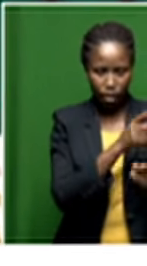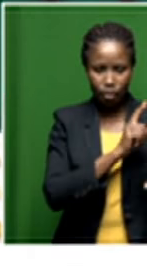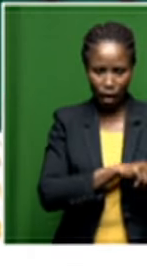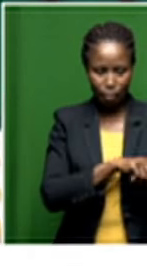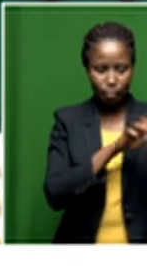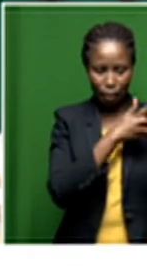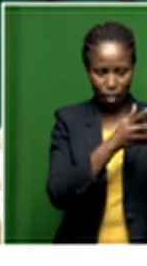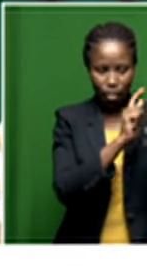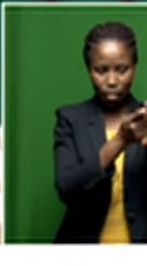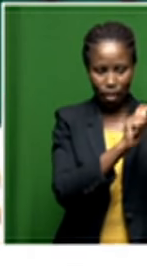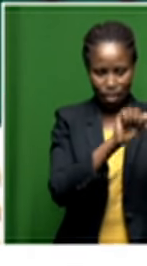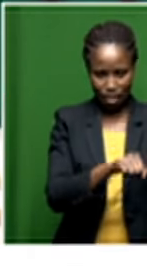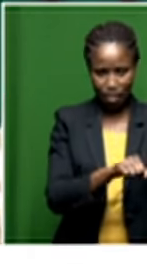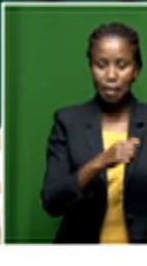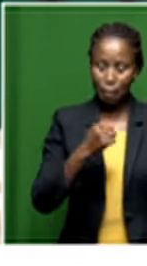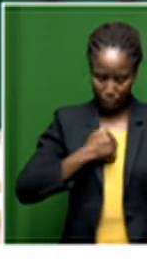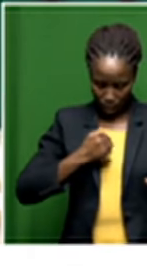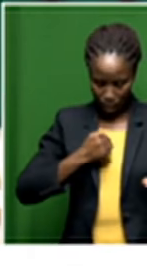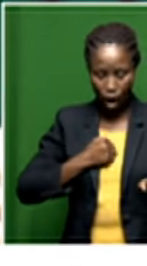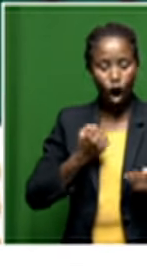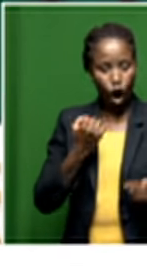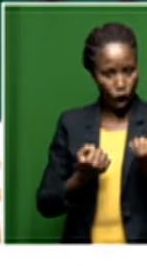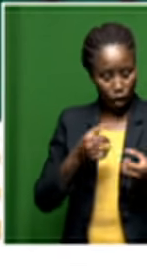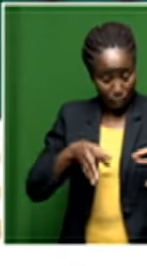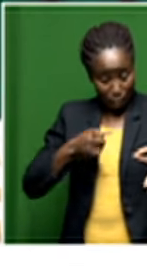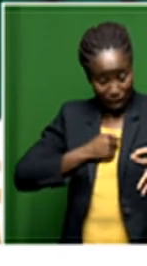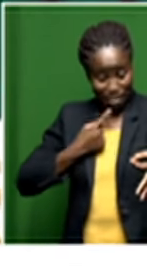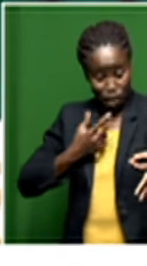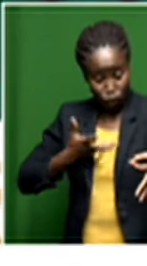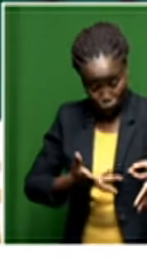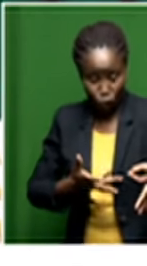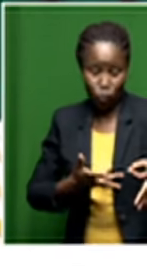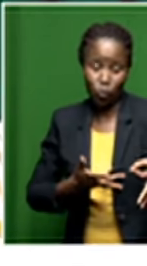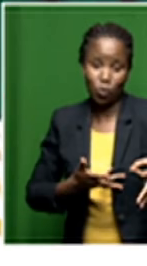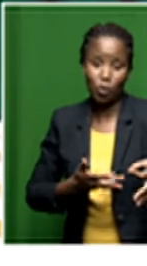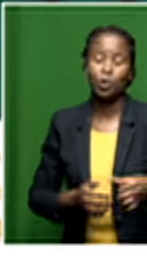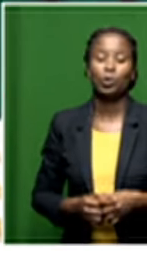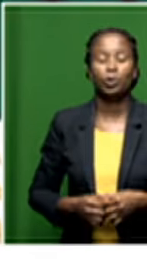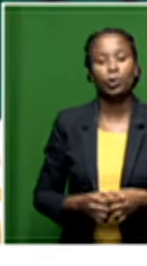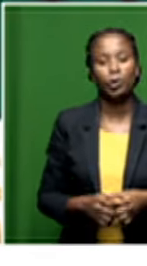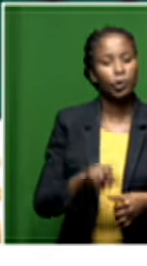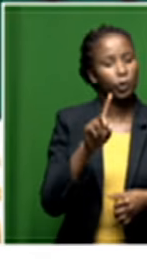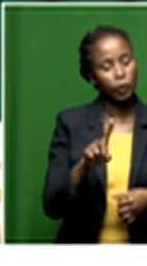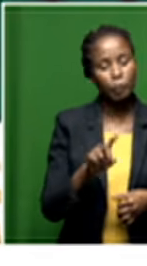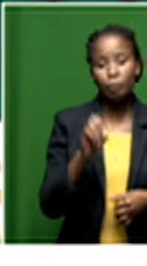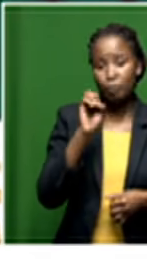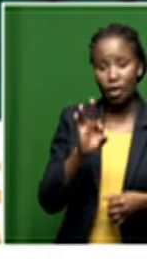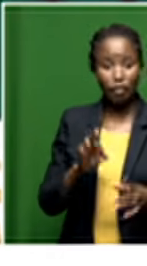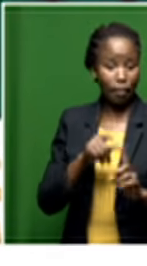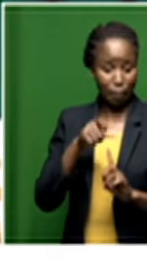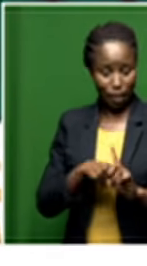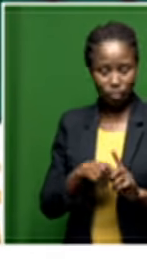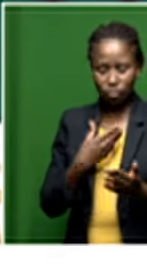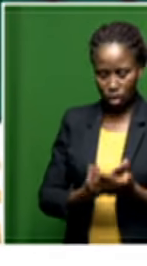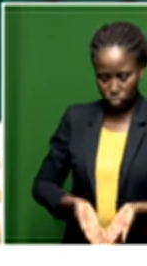was what my argument in the court papers was. And the fact that if somebody is allowed to